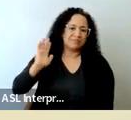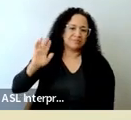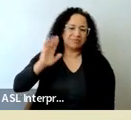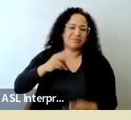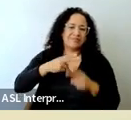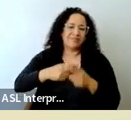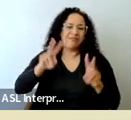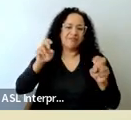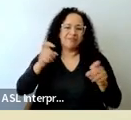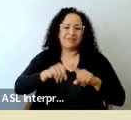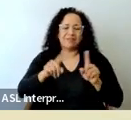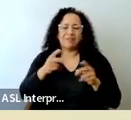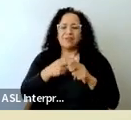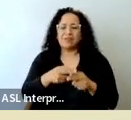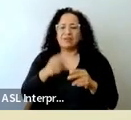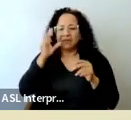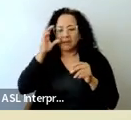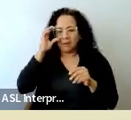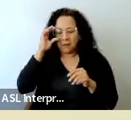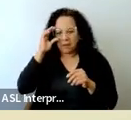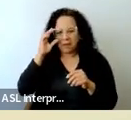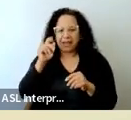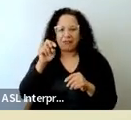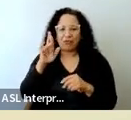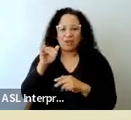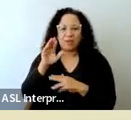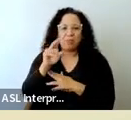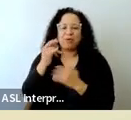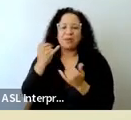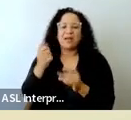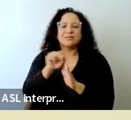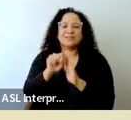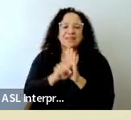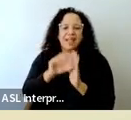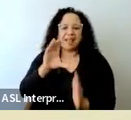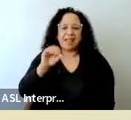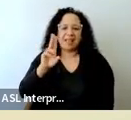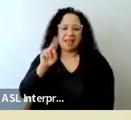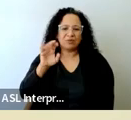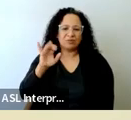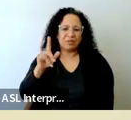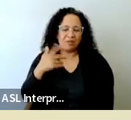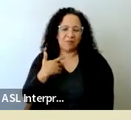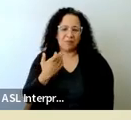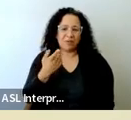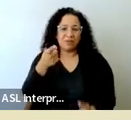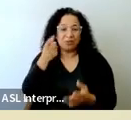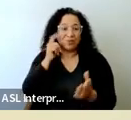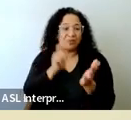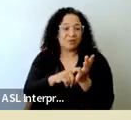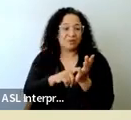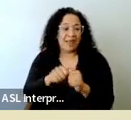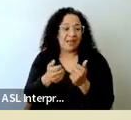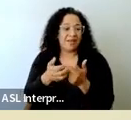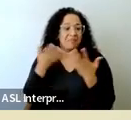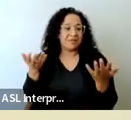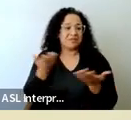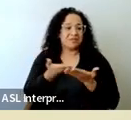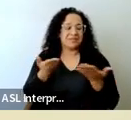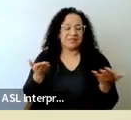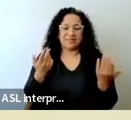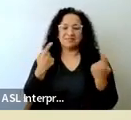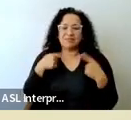different. We partnered with what was called area boards. Now it's known as the State Council. But I want you to notice, as I tell you this history, how much it aligns with how things are working